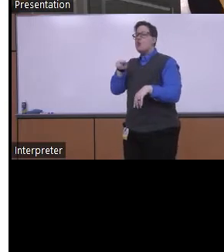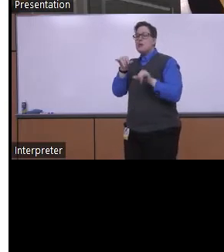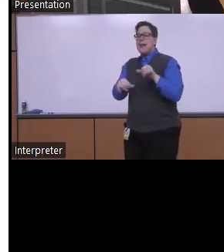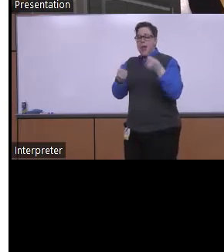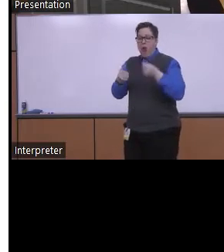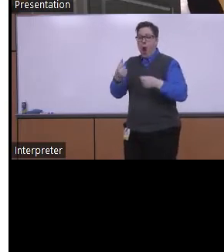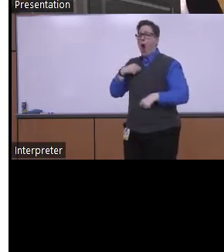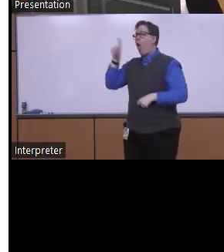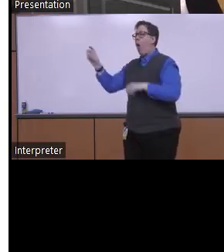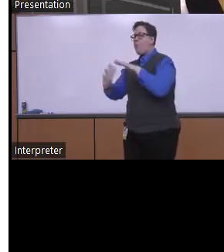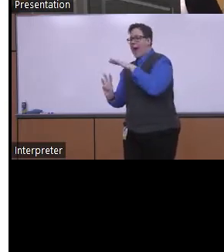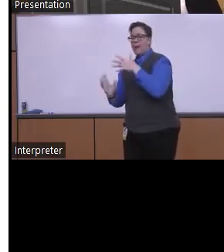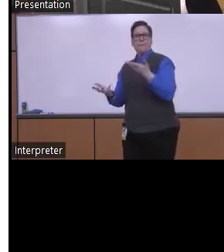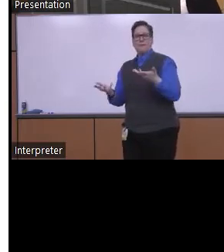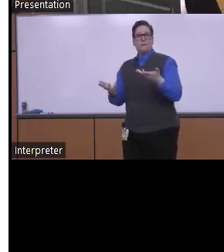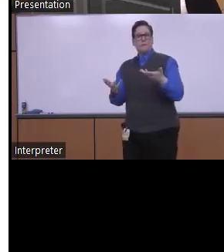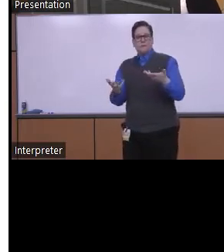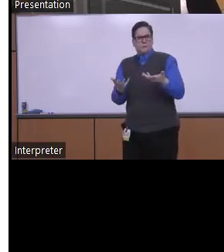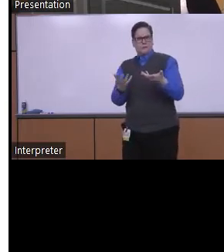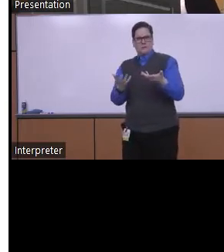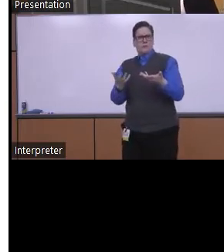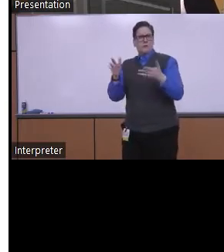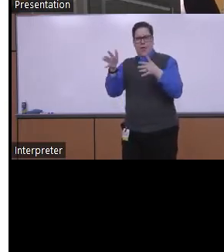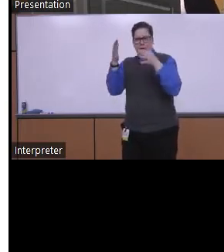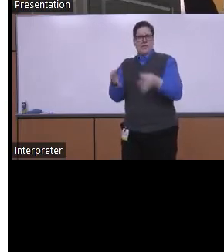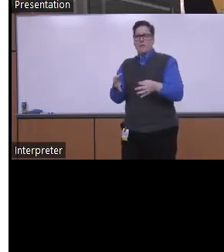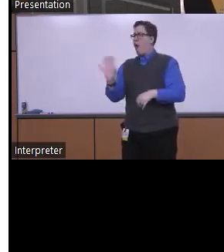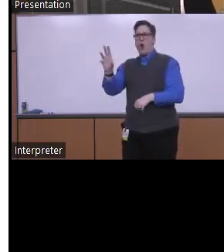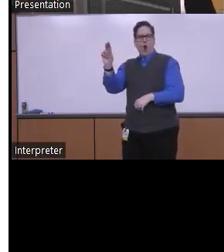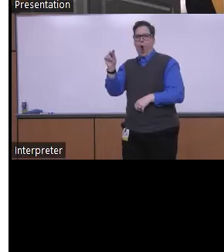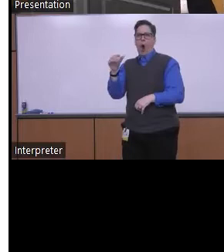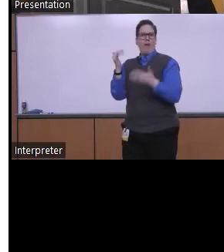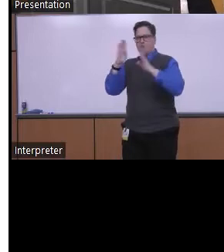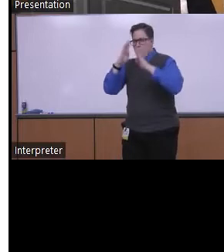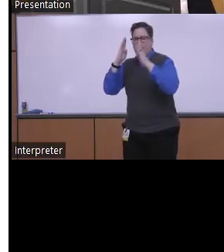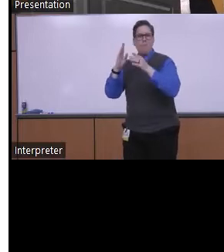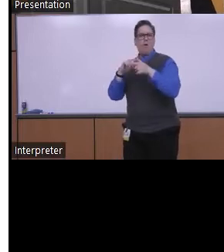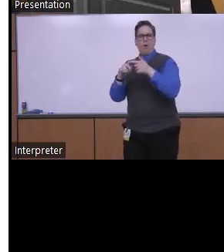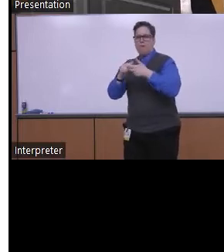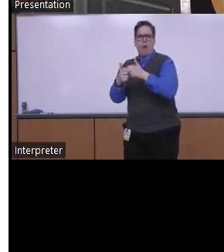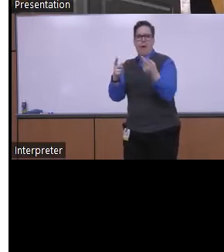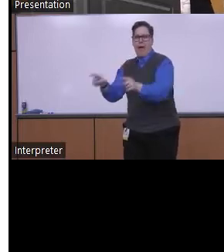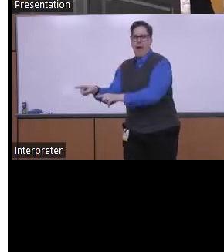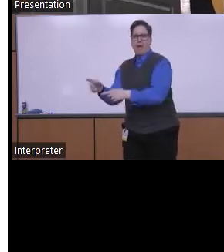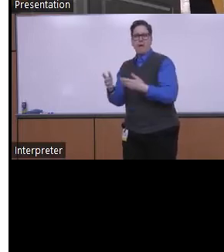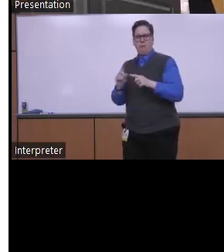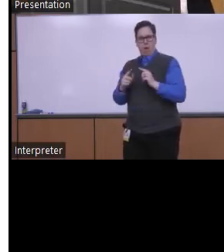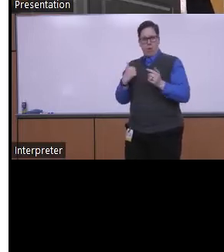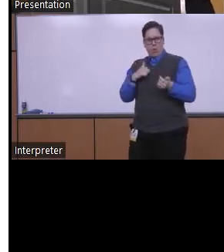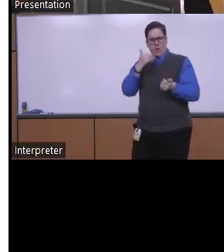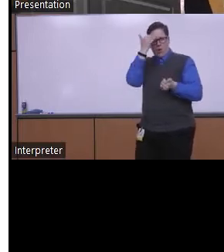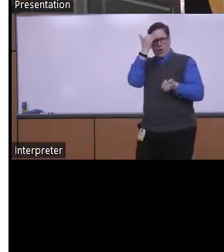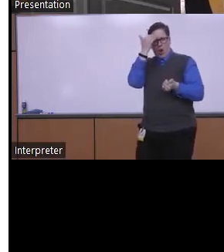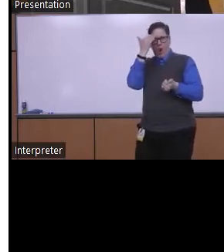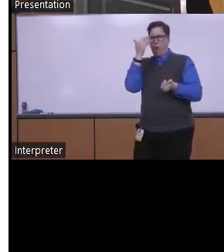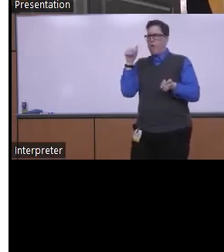examples that people have gotten into significant legal and child welfare entanglements for these choices, even though we actually know that society